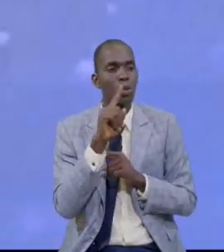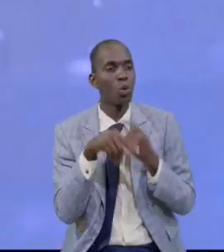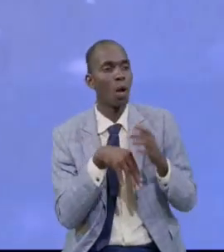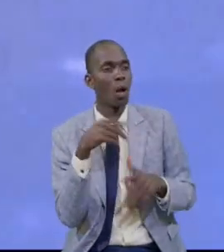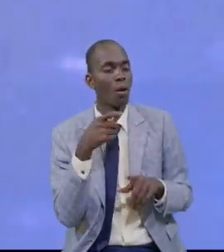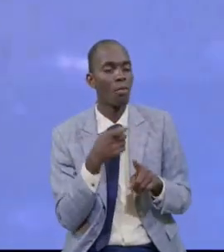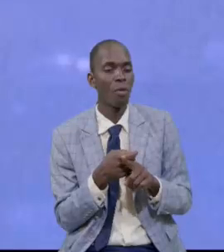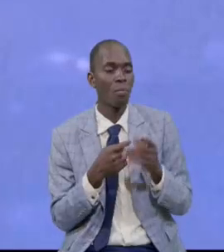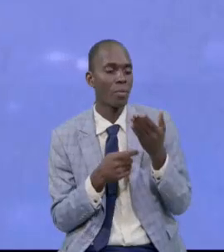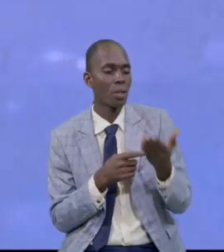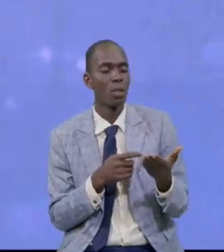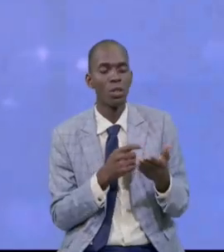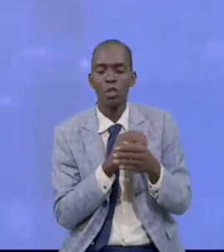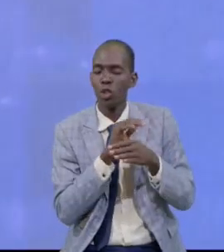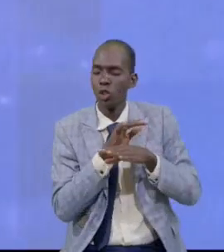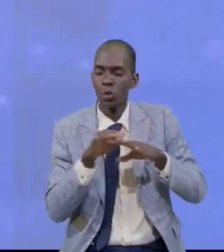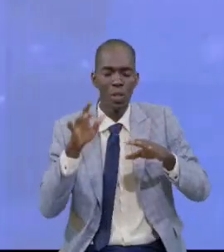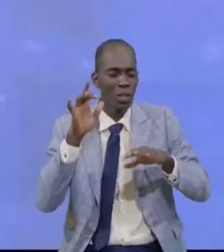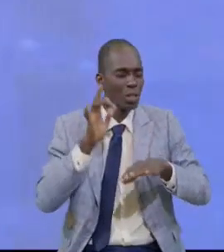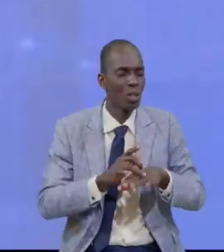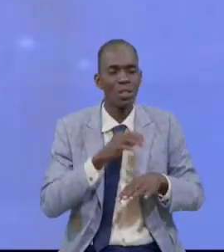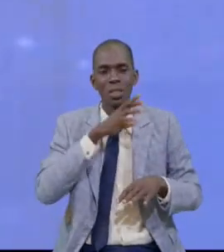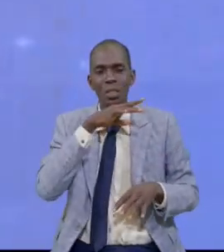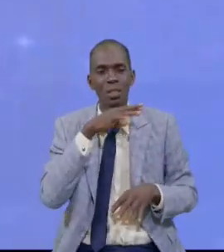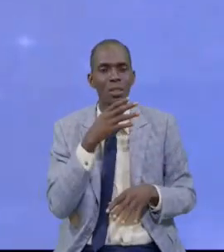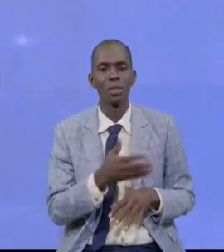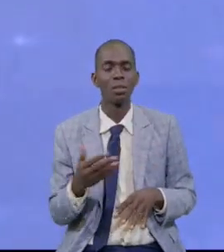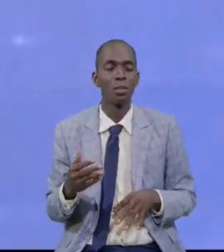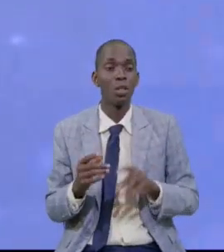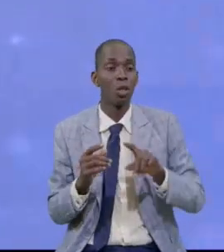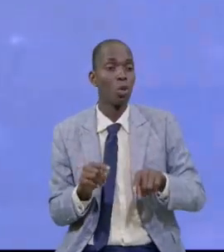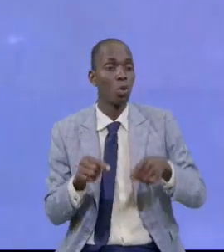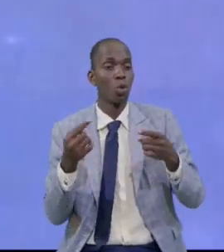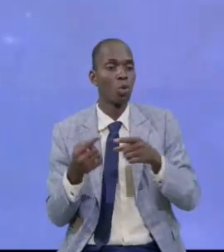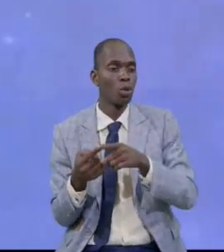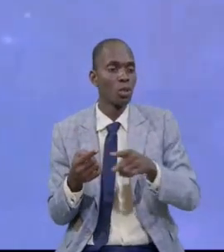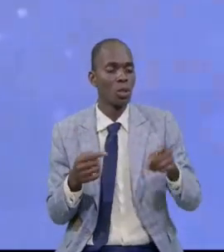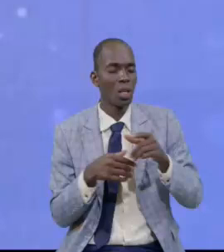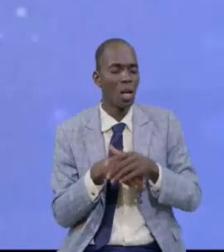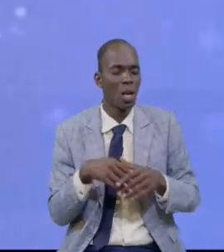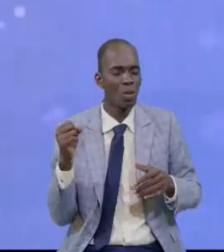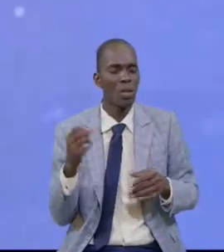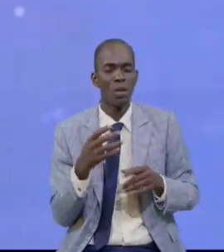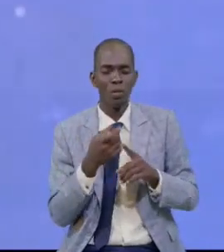no unclean thing. Go ye out of the midst of her. Be ye